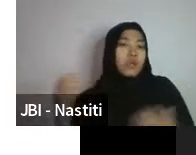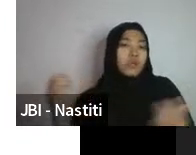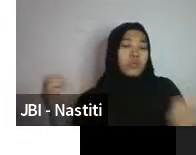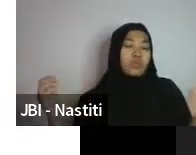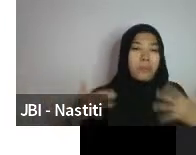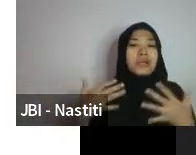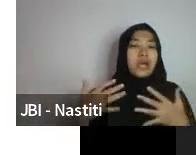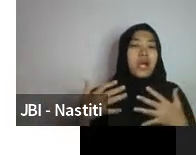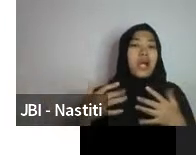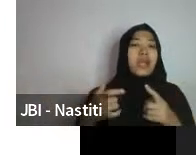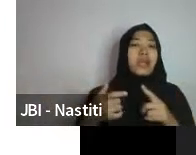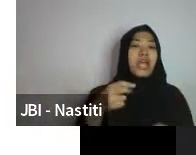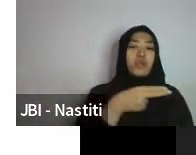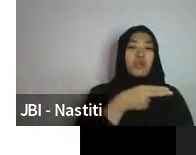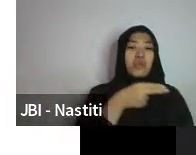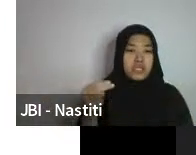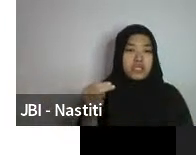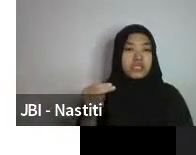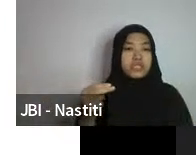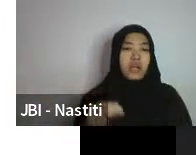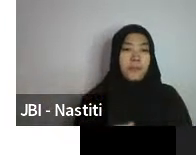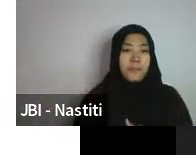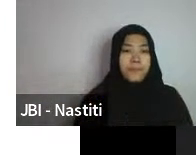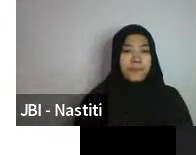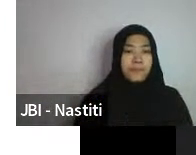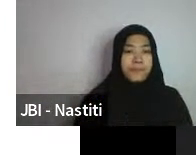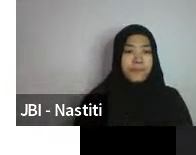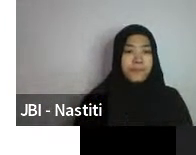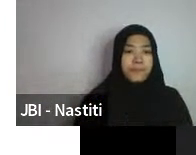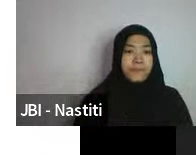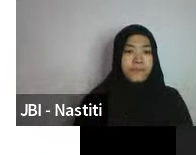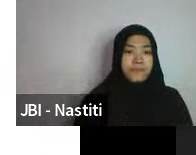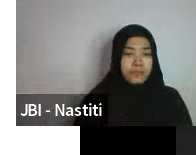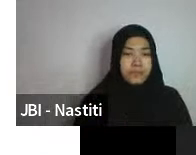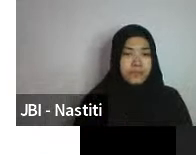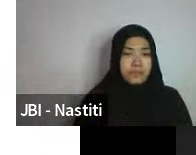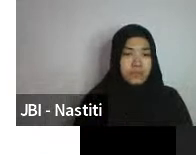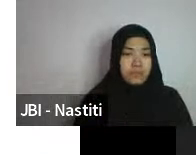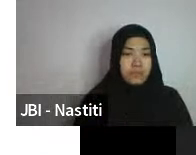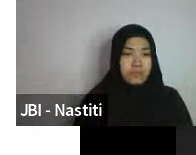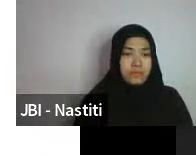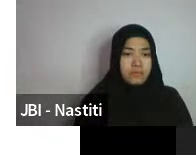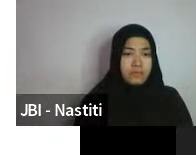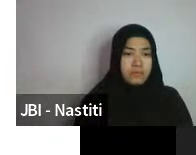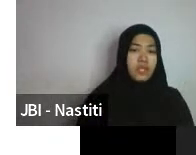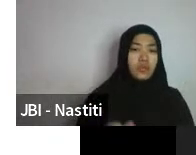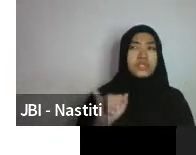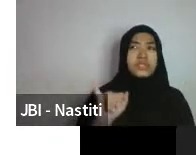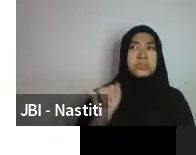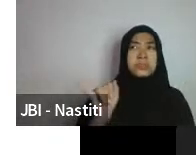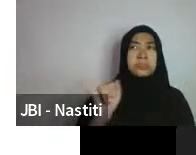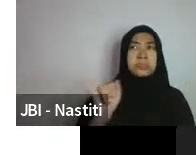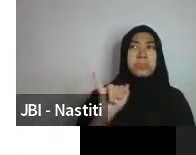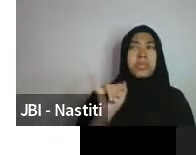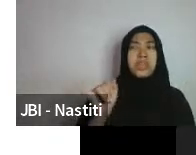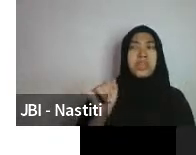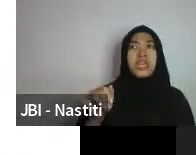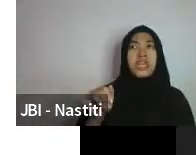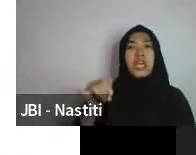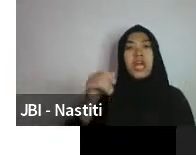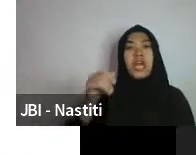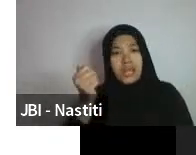Health in the Ministry of Health, has been called the godfather of Indonesian psychiatry. He trained a